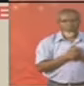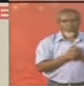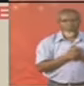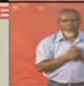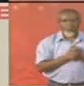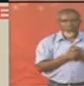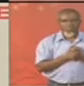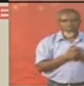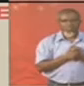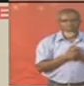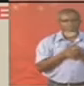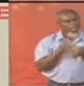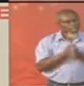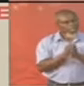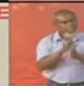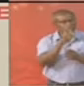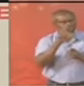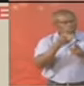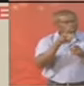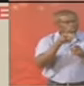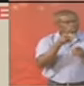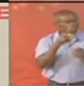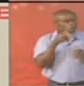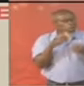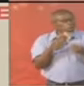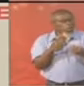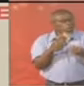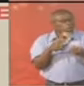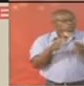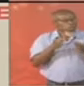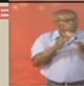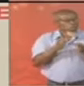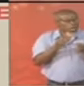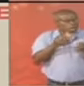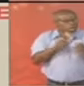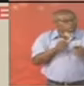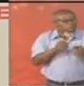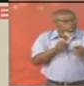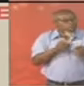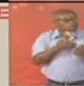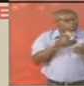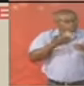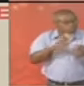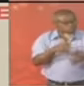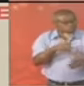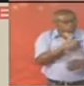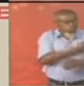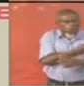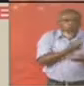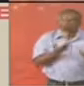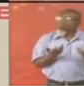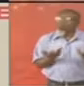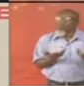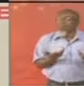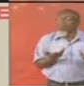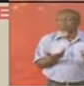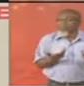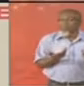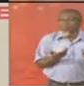side effects. They are hearing that people are saying, this is how I feel afterwards, but they're also noting that those feelings go away in a day or